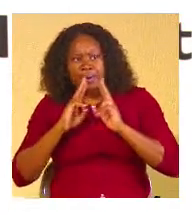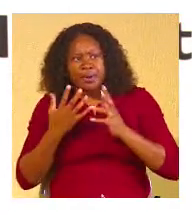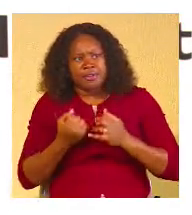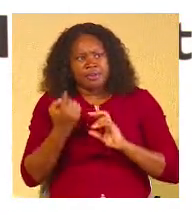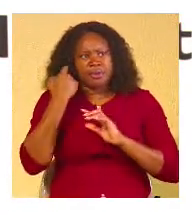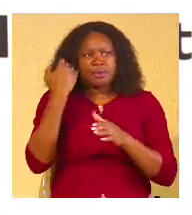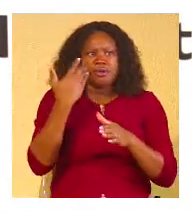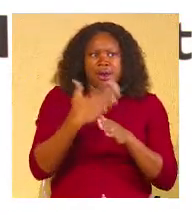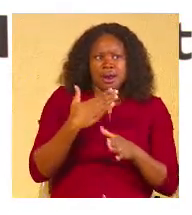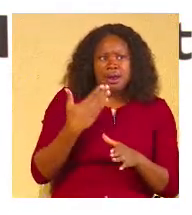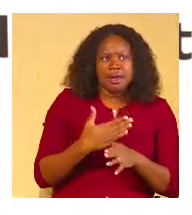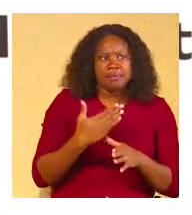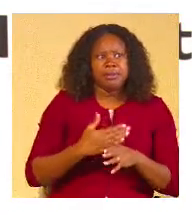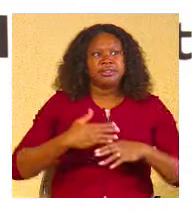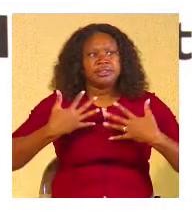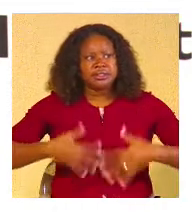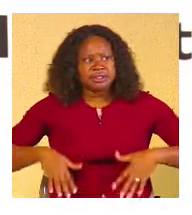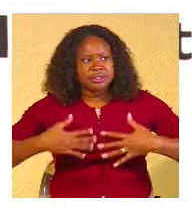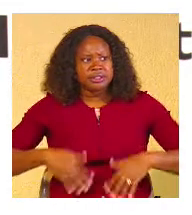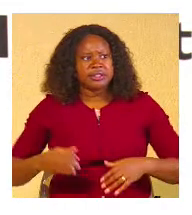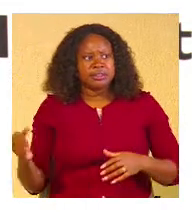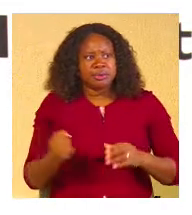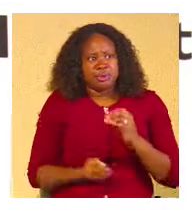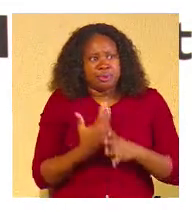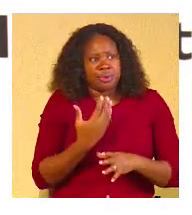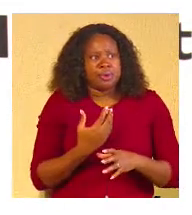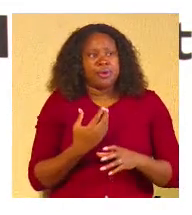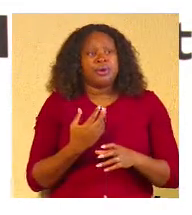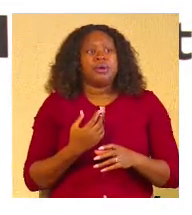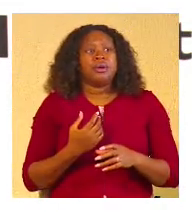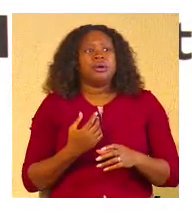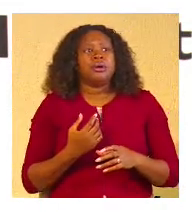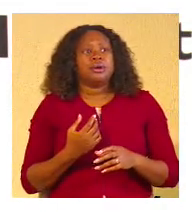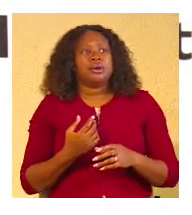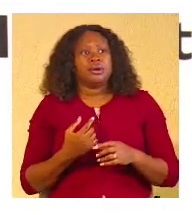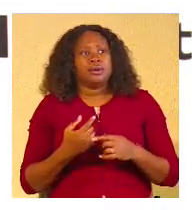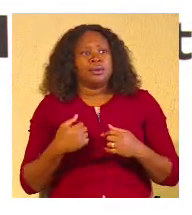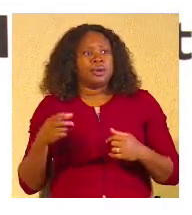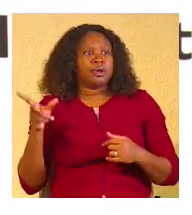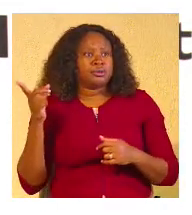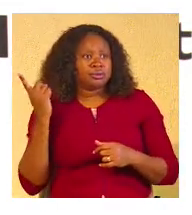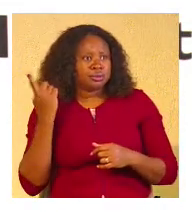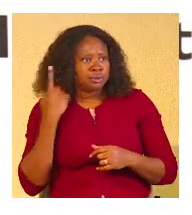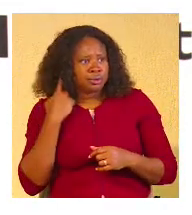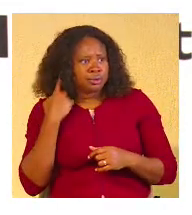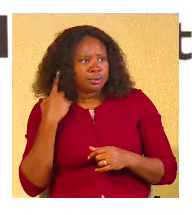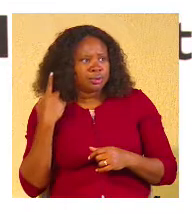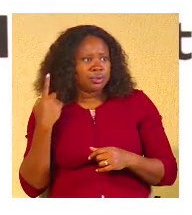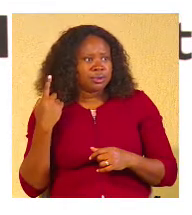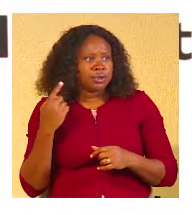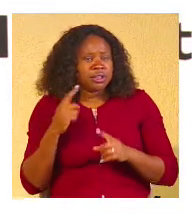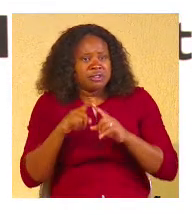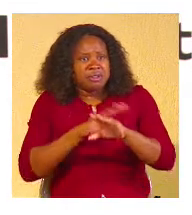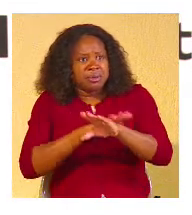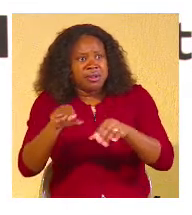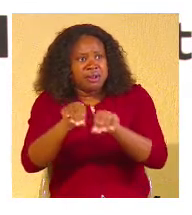of Labor, Industrial Relation and Employment Creation on the panel, we have had the measures that they've put in place. There